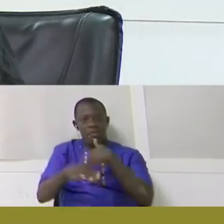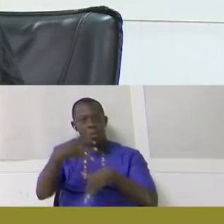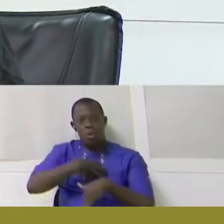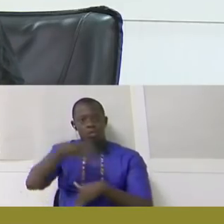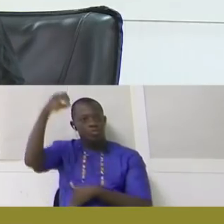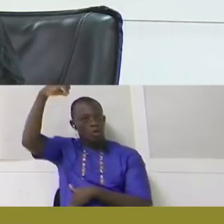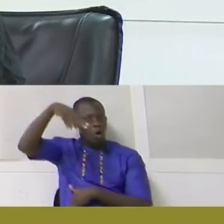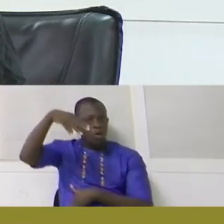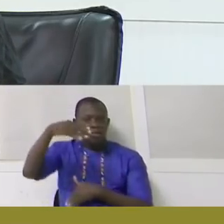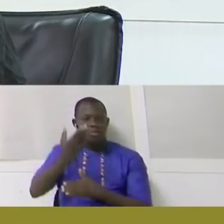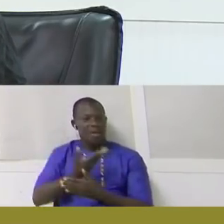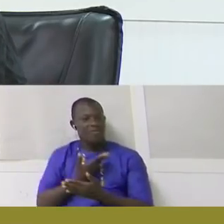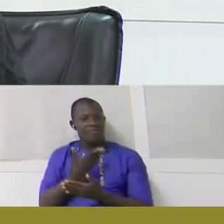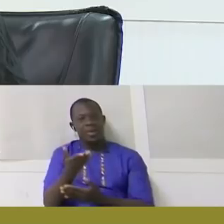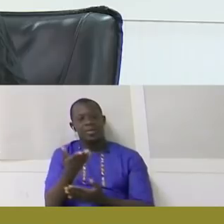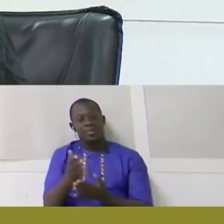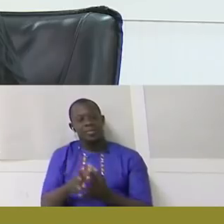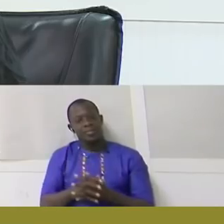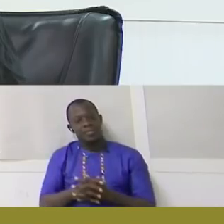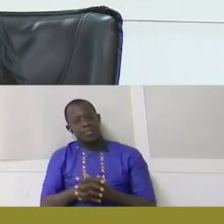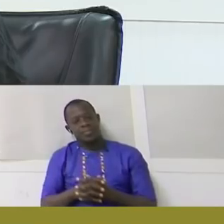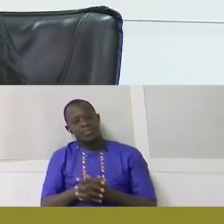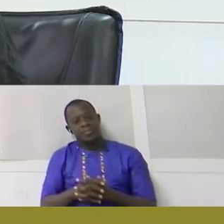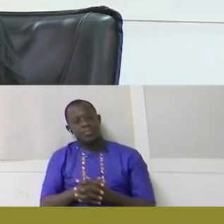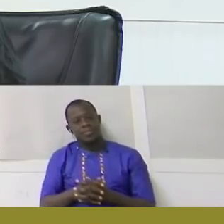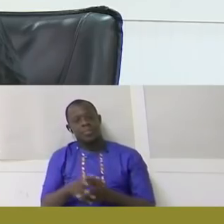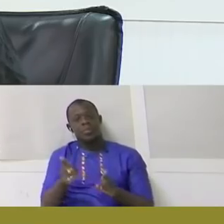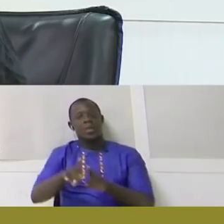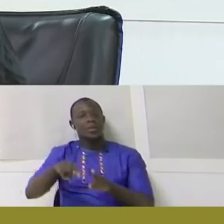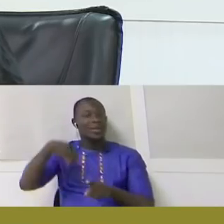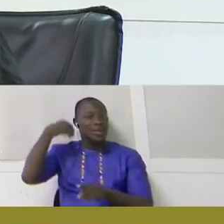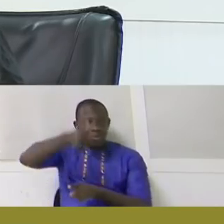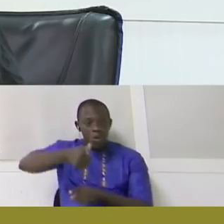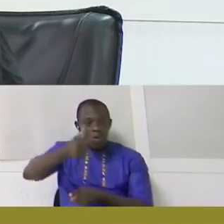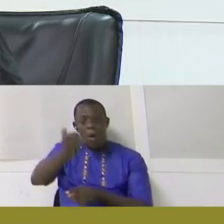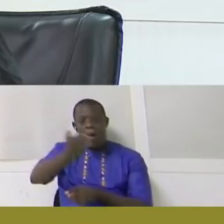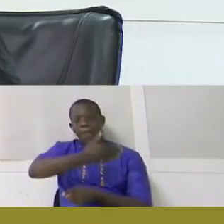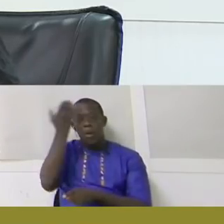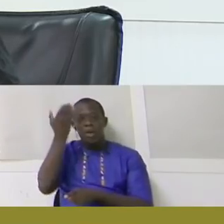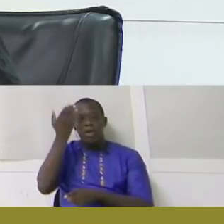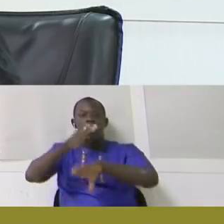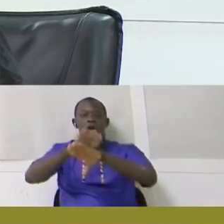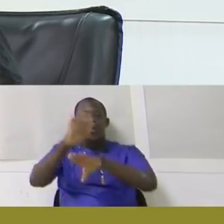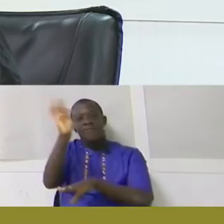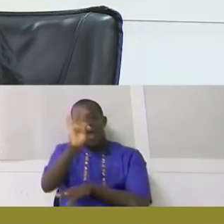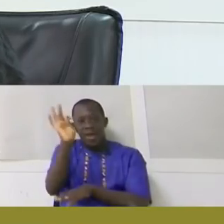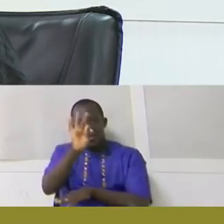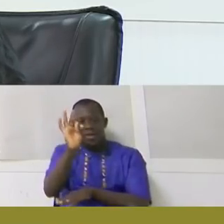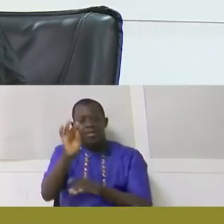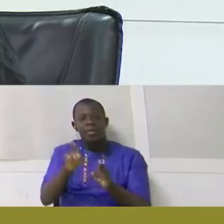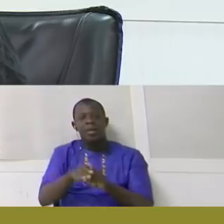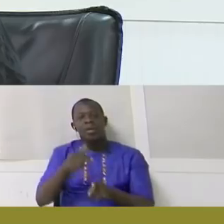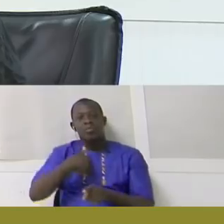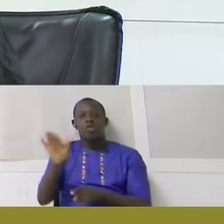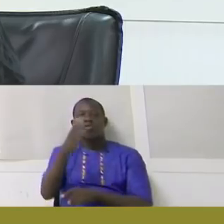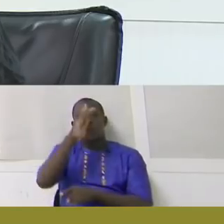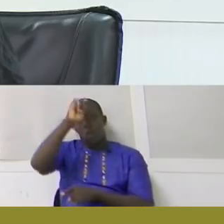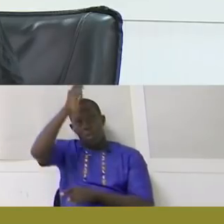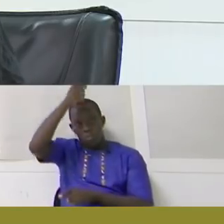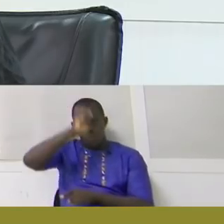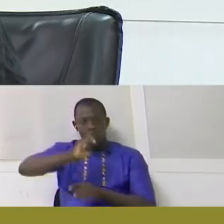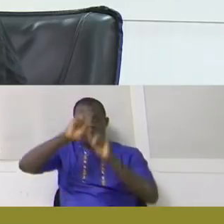not courageous enough to switch on the light. So si Alexis suba. The following Friday day, in the morning, which was on a Friday, police station me